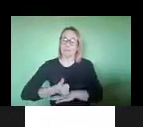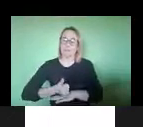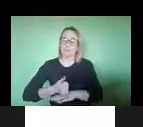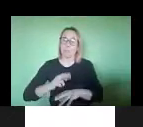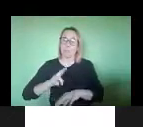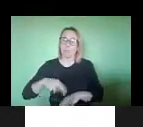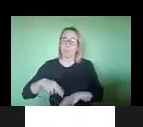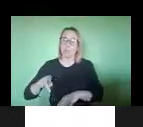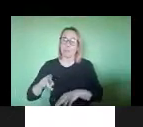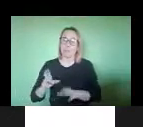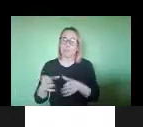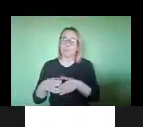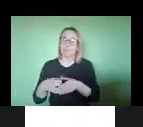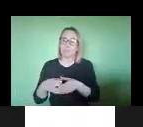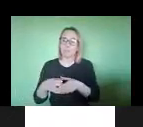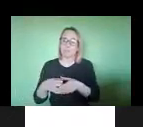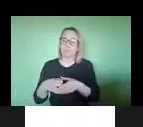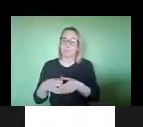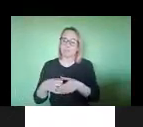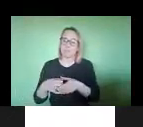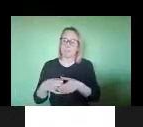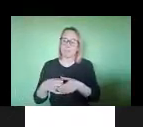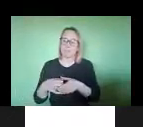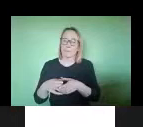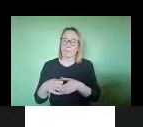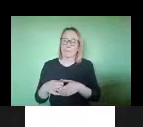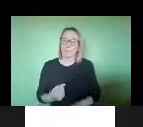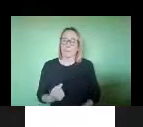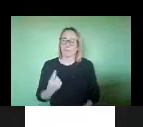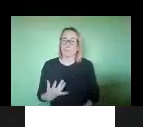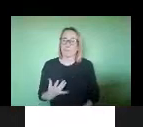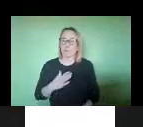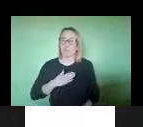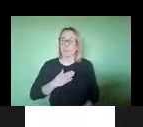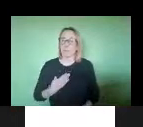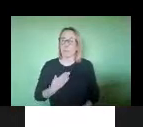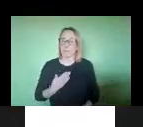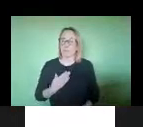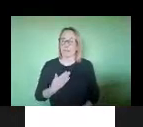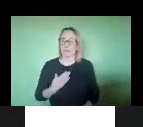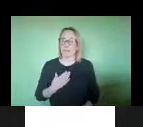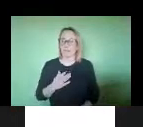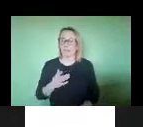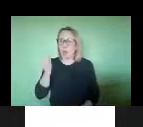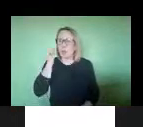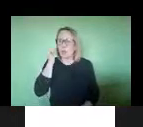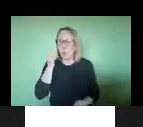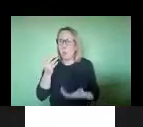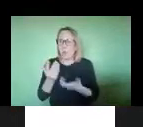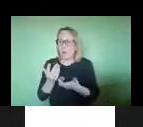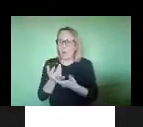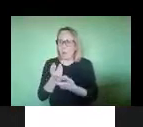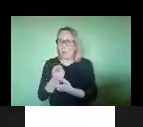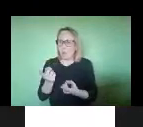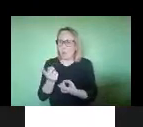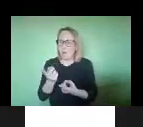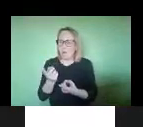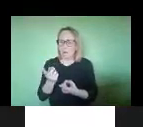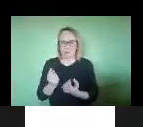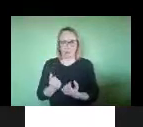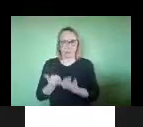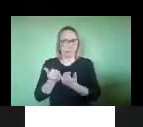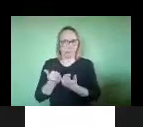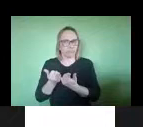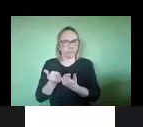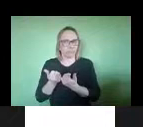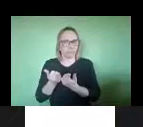WhatsApp groups. So they did, and it was one of the members that kind of, I roughly knew how to do it, but he was really good. So we